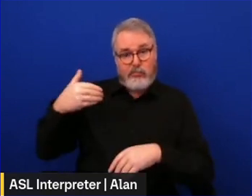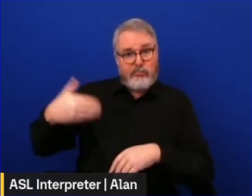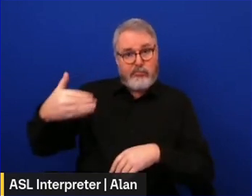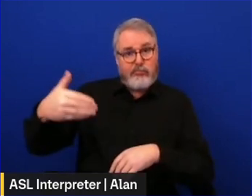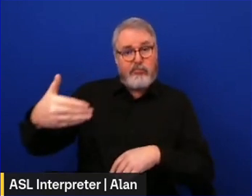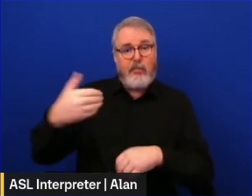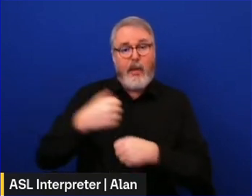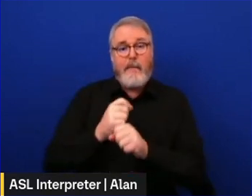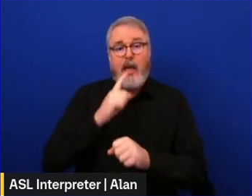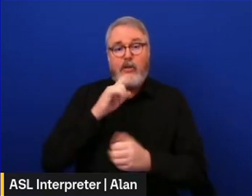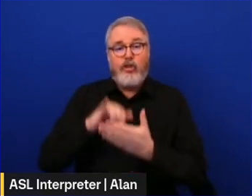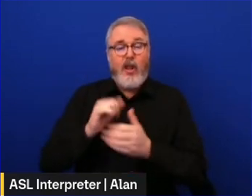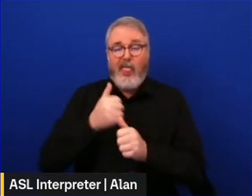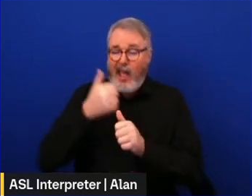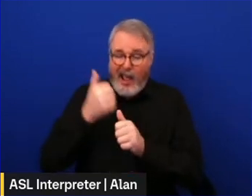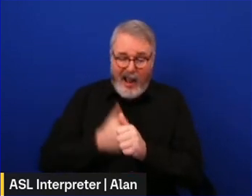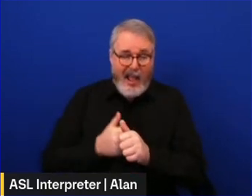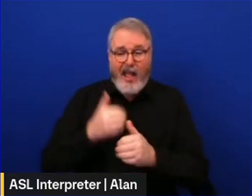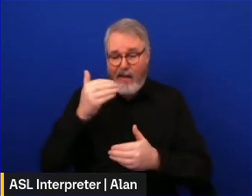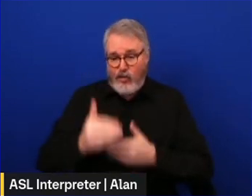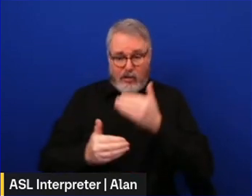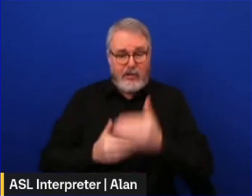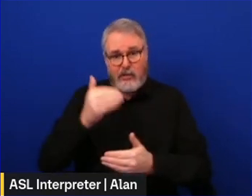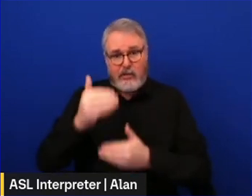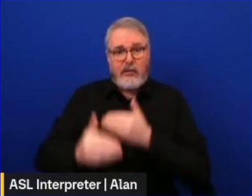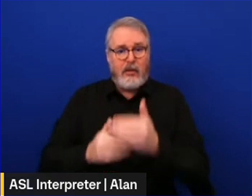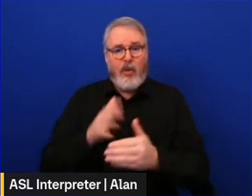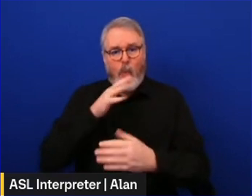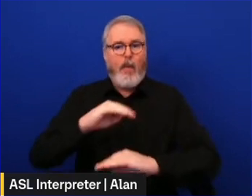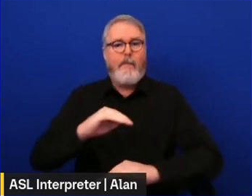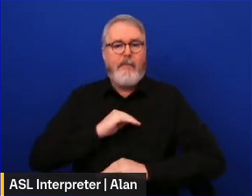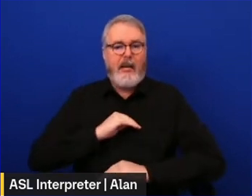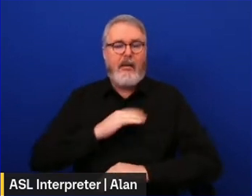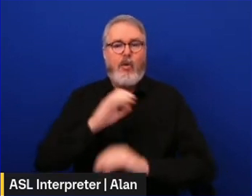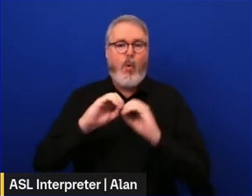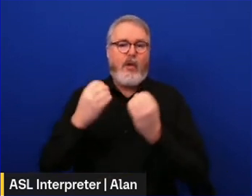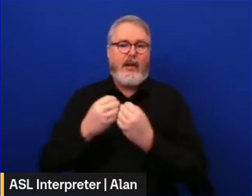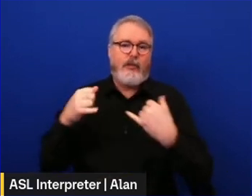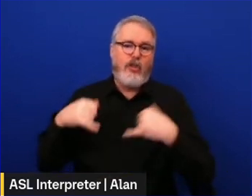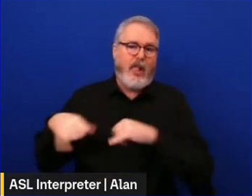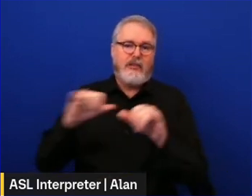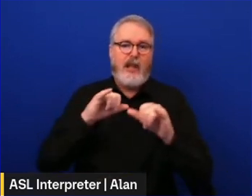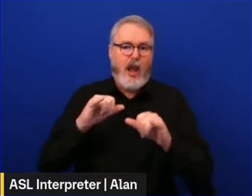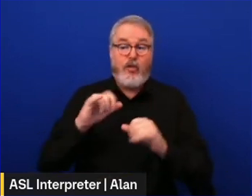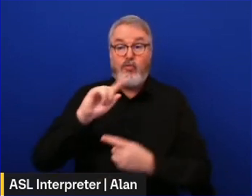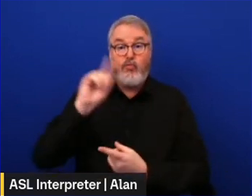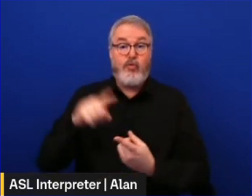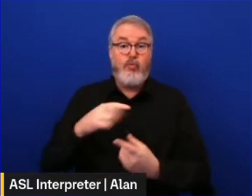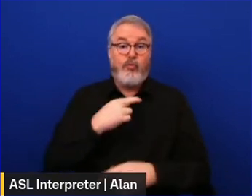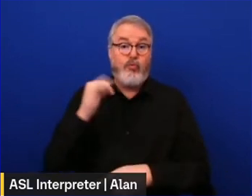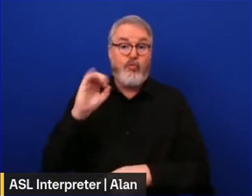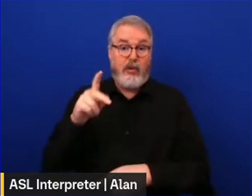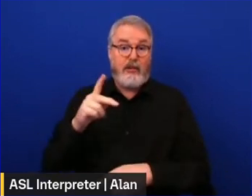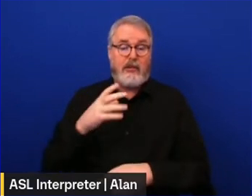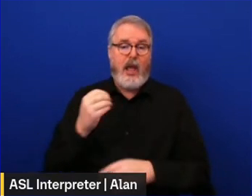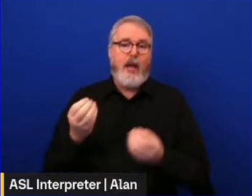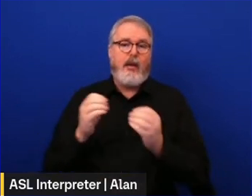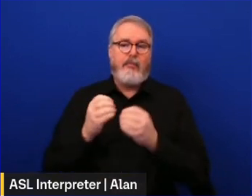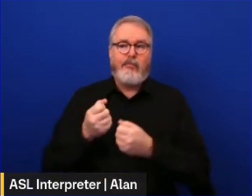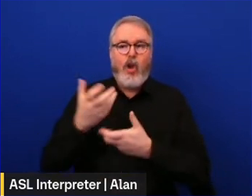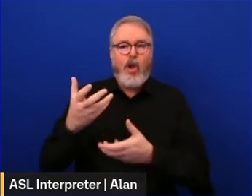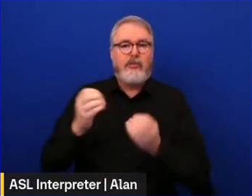deployment meets organizational standards, reducing risk and increasing, of course, peace of mind.